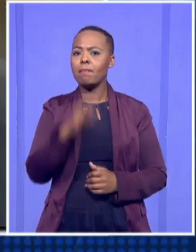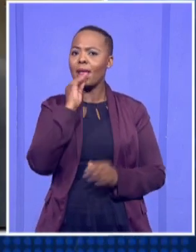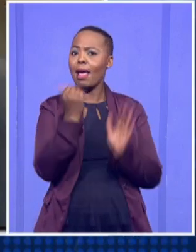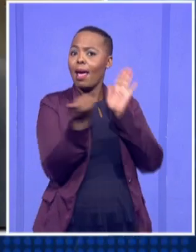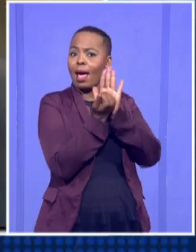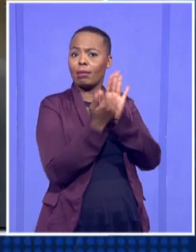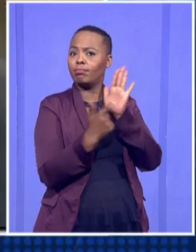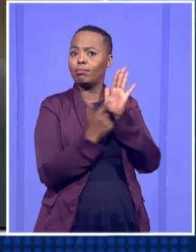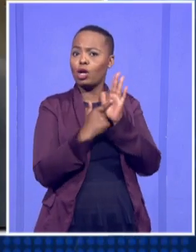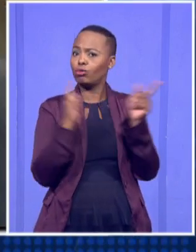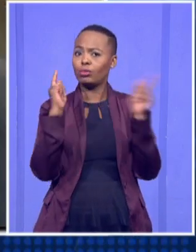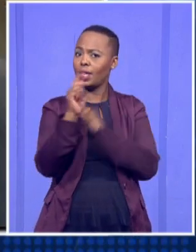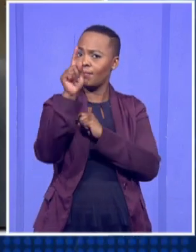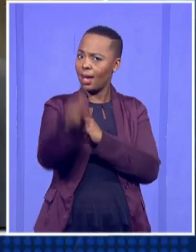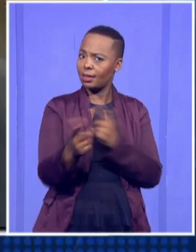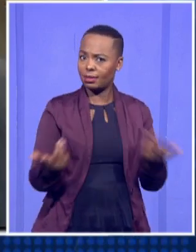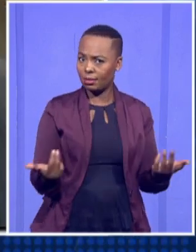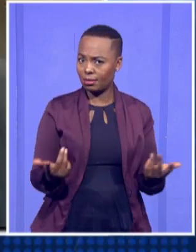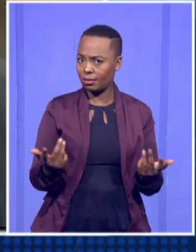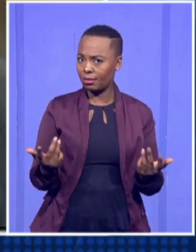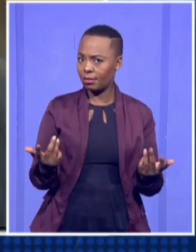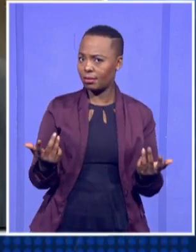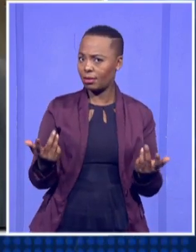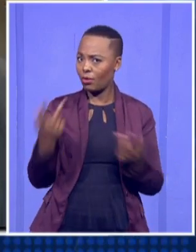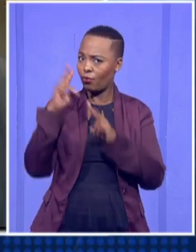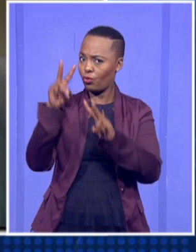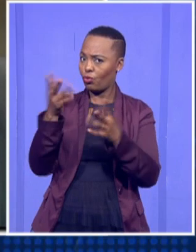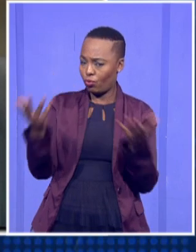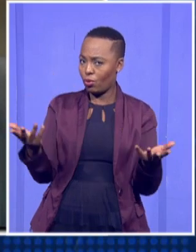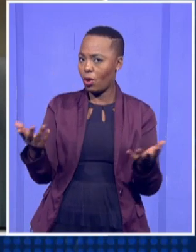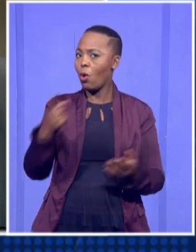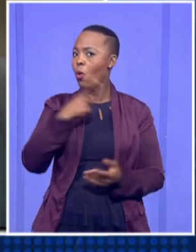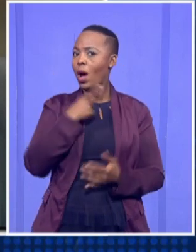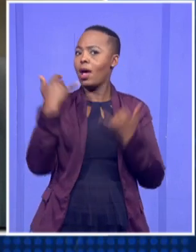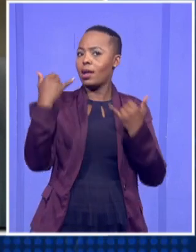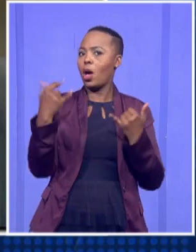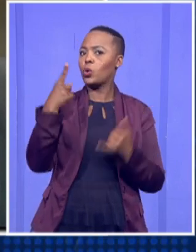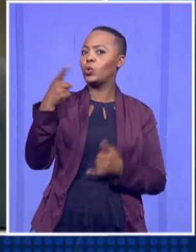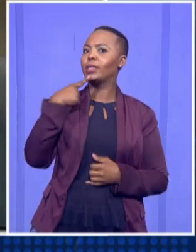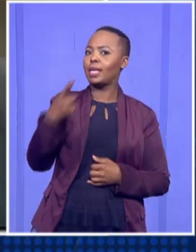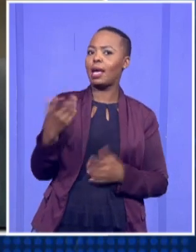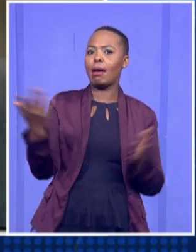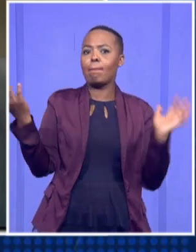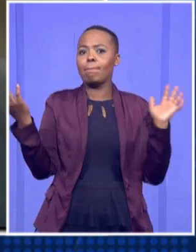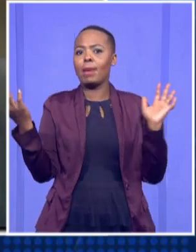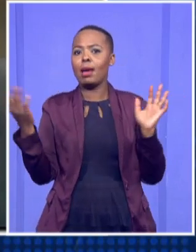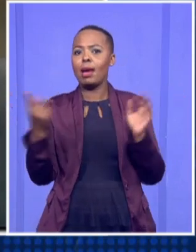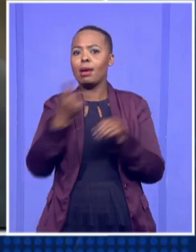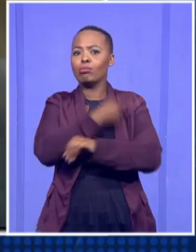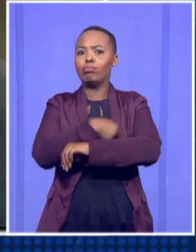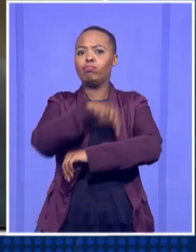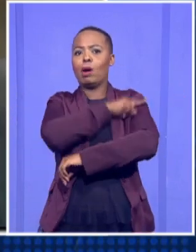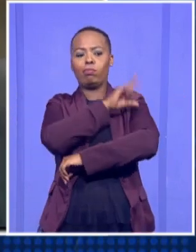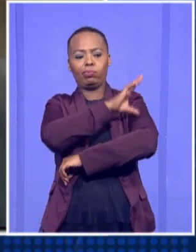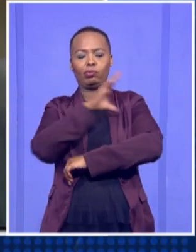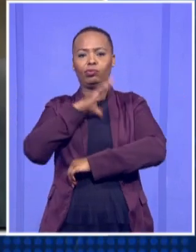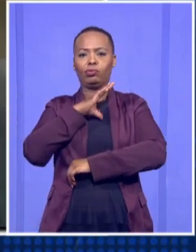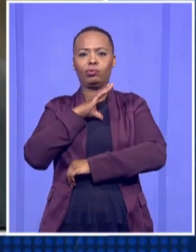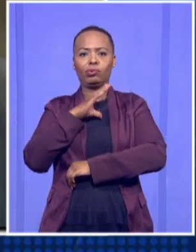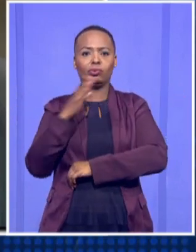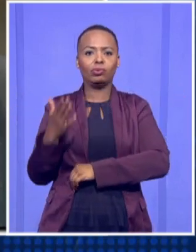change, in your view? Because you're now sitting with the situation where you say you've now been tasked with the responsibility